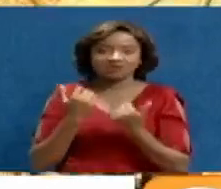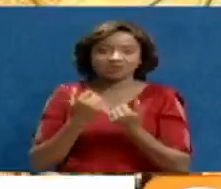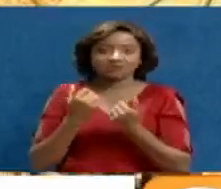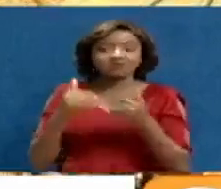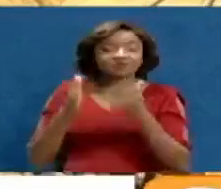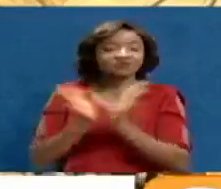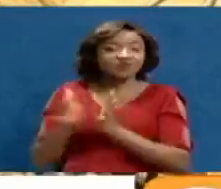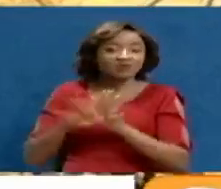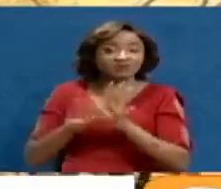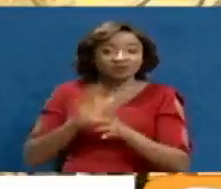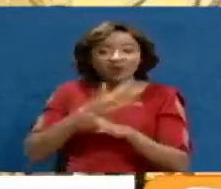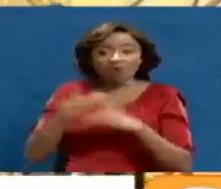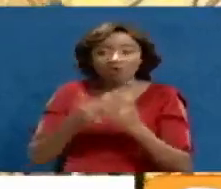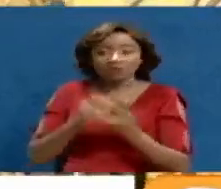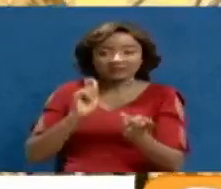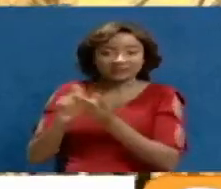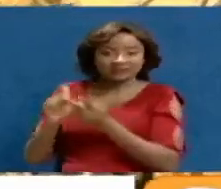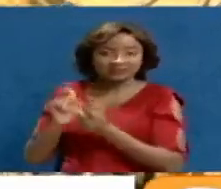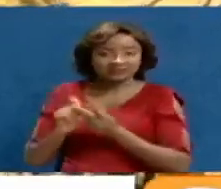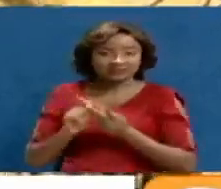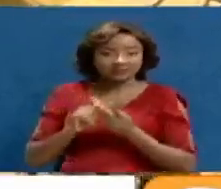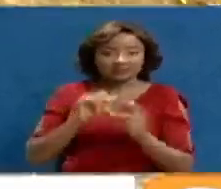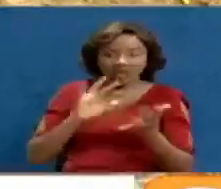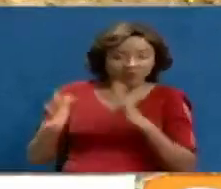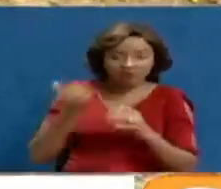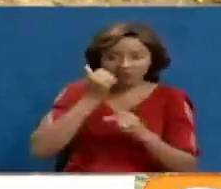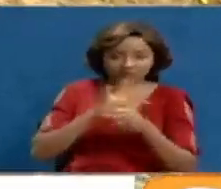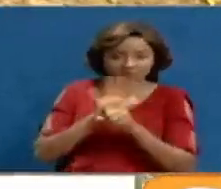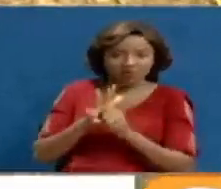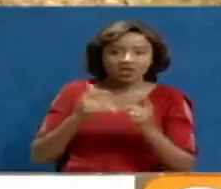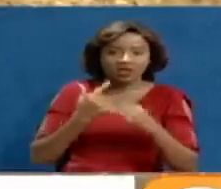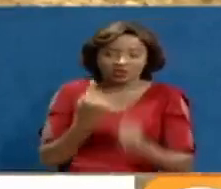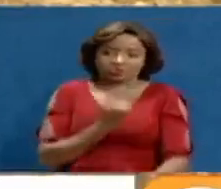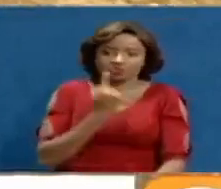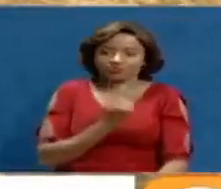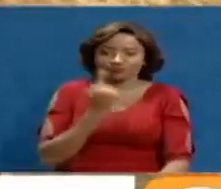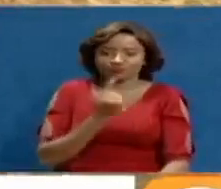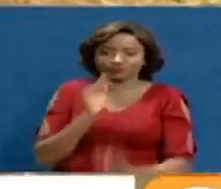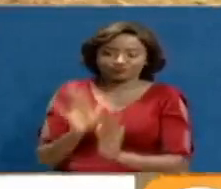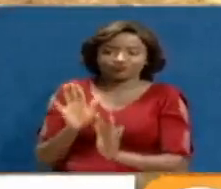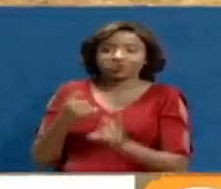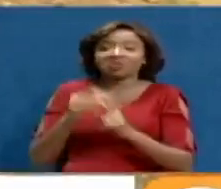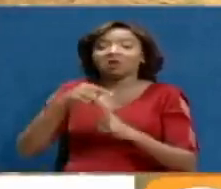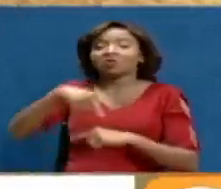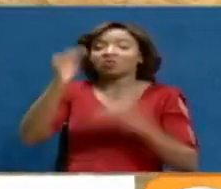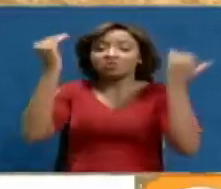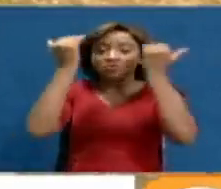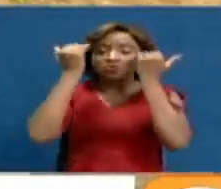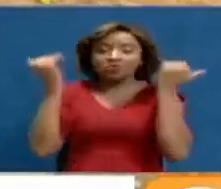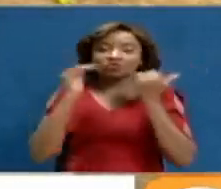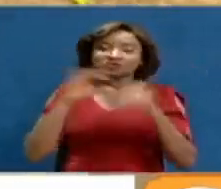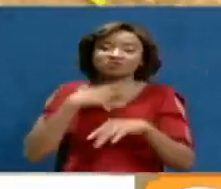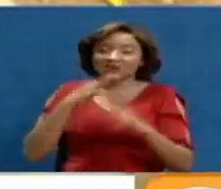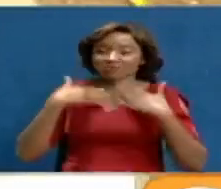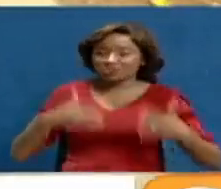Members of the family were tested for the coronavirus and kept in isolation. They went to court seeking to have his body exhumed,